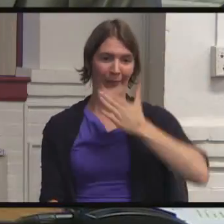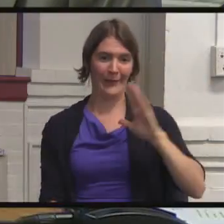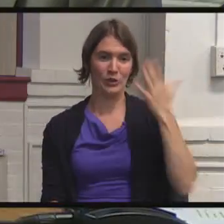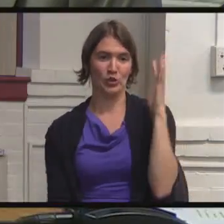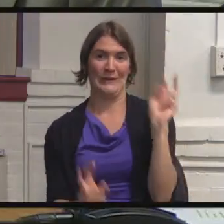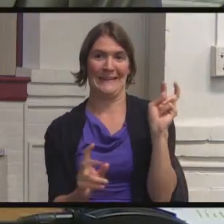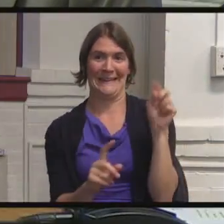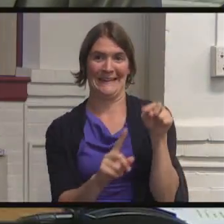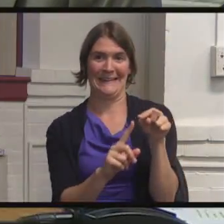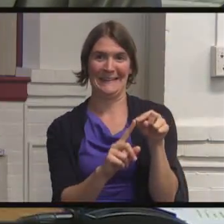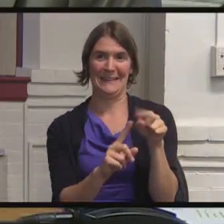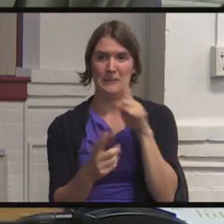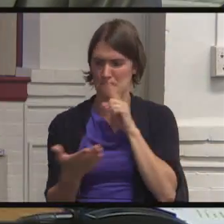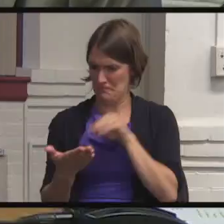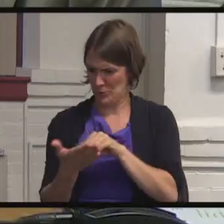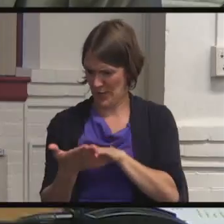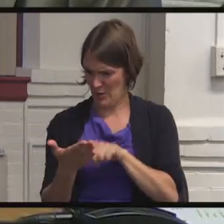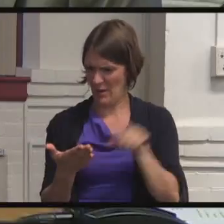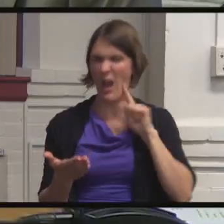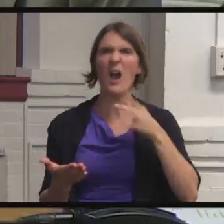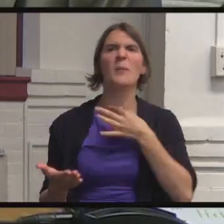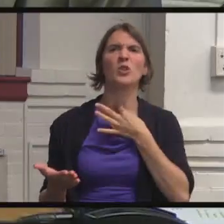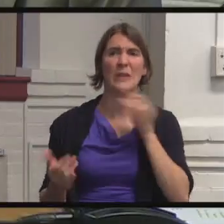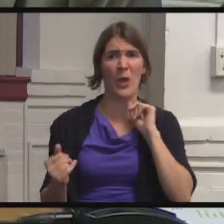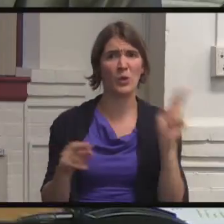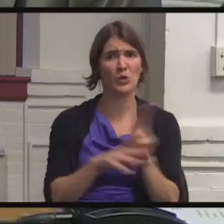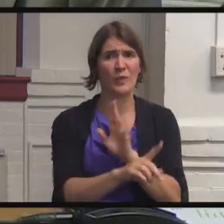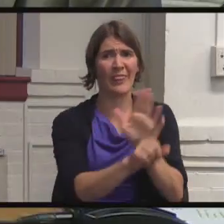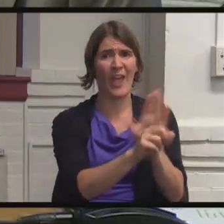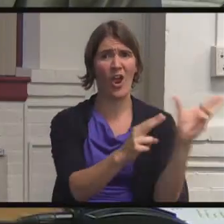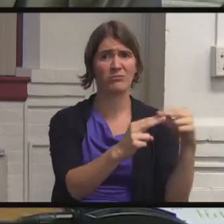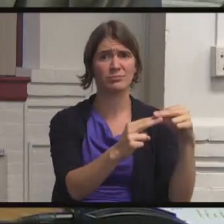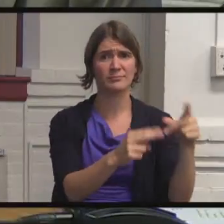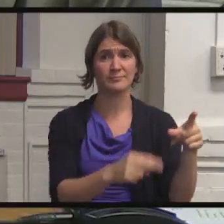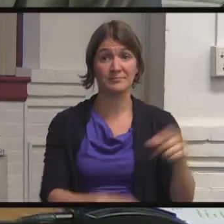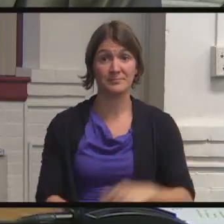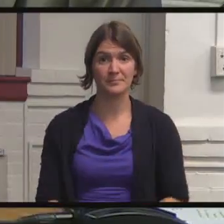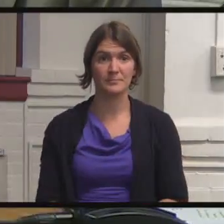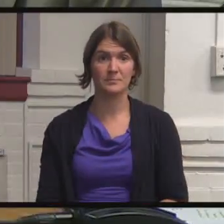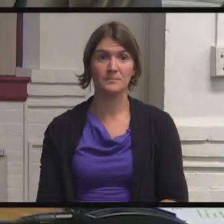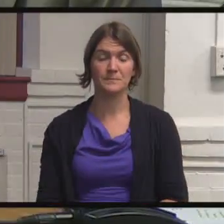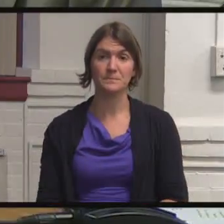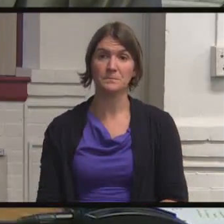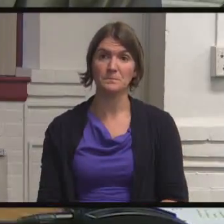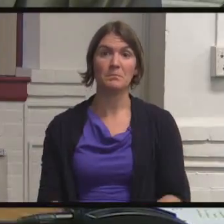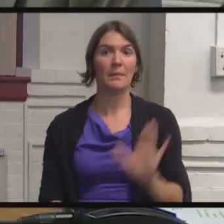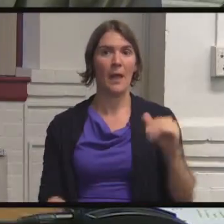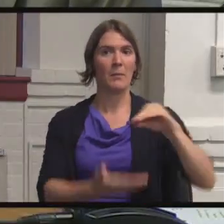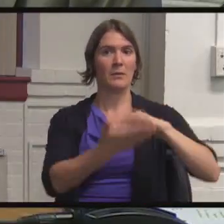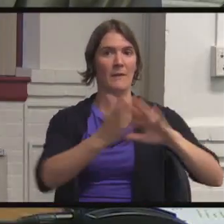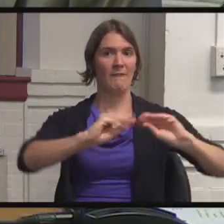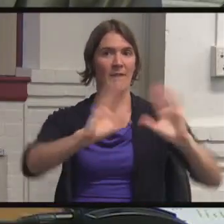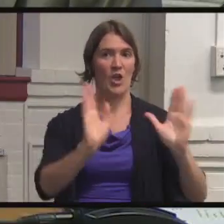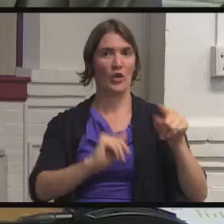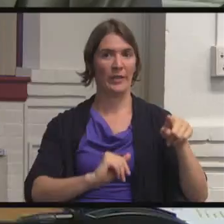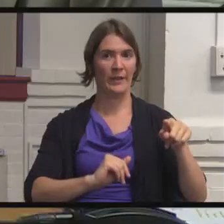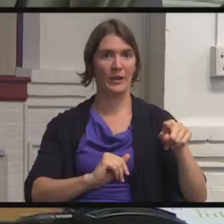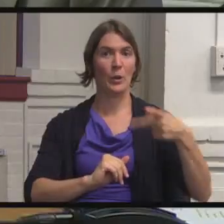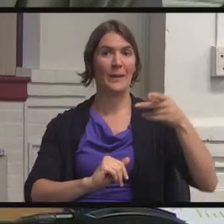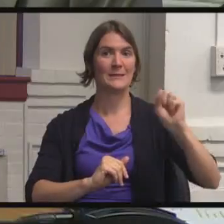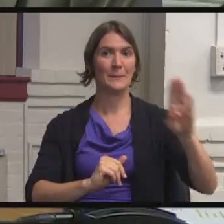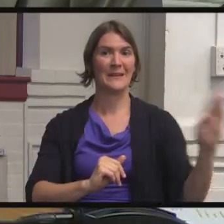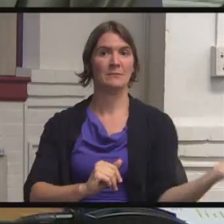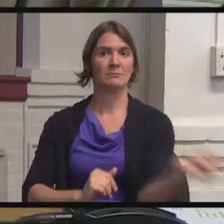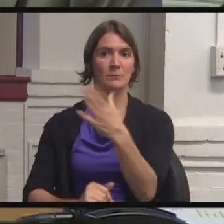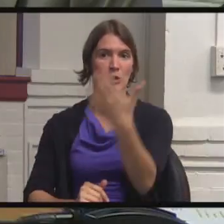specific alternative referenced in here, and there's a number of places in the letter where we could make that specific reference so that the Public Service